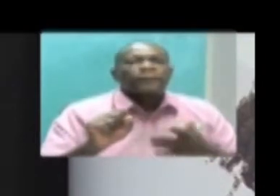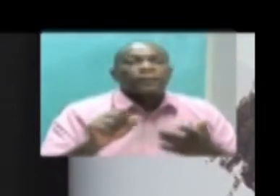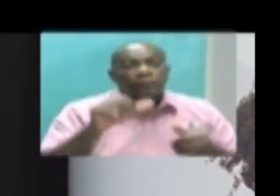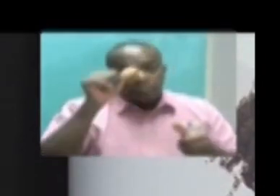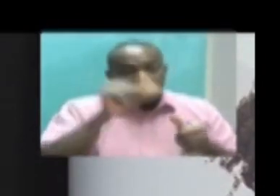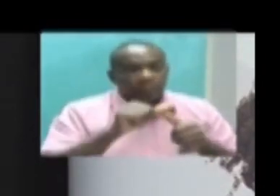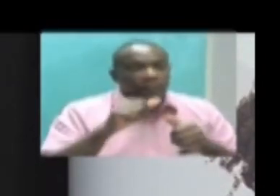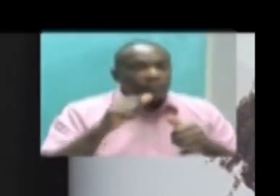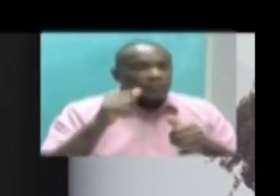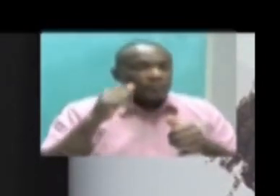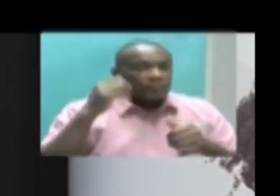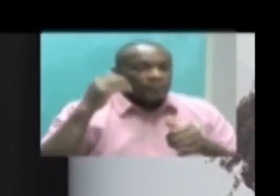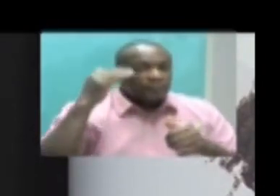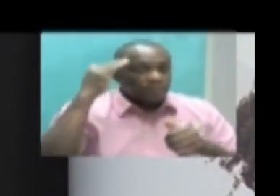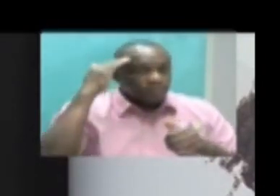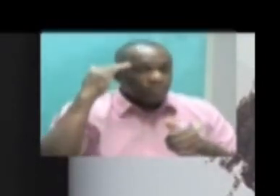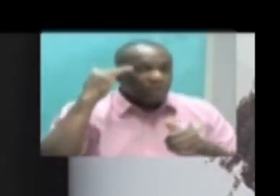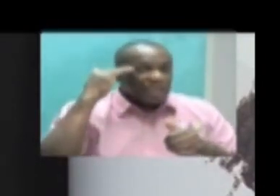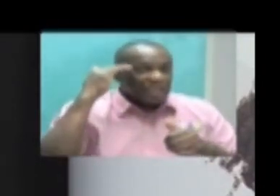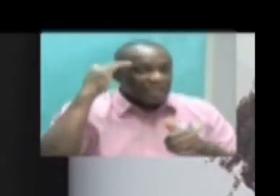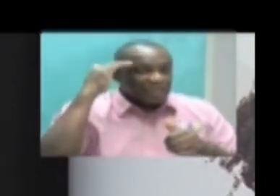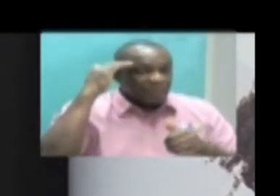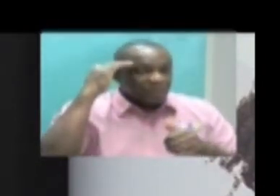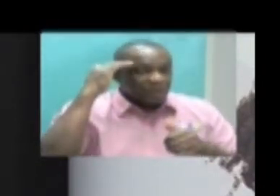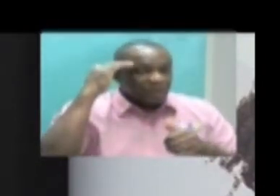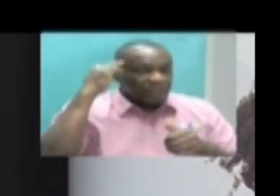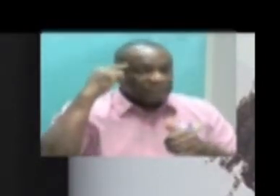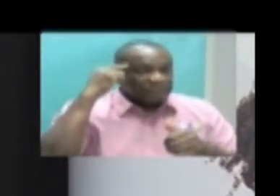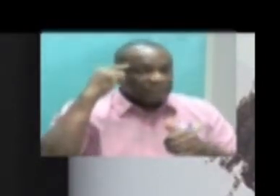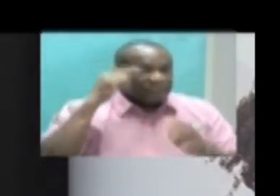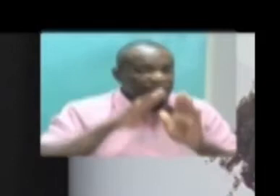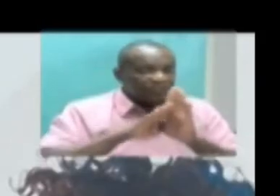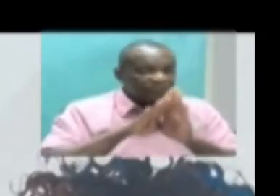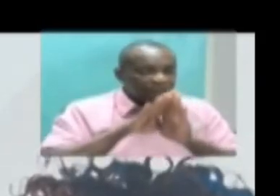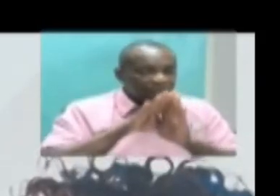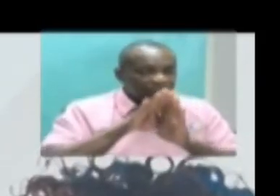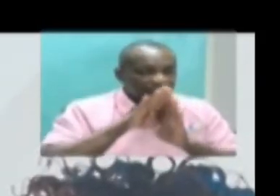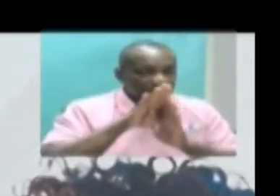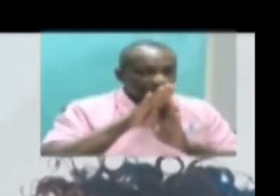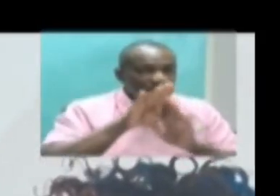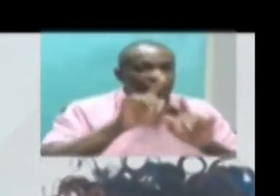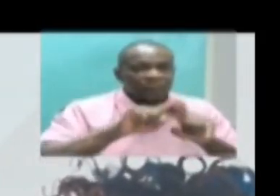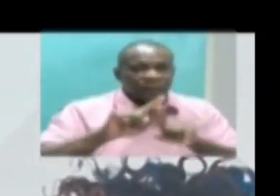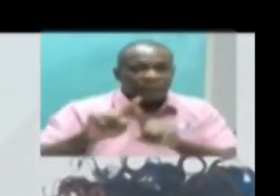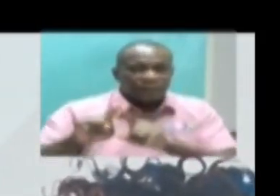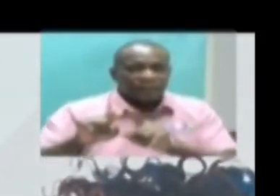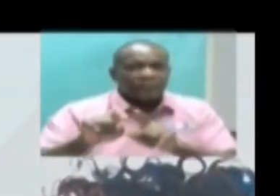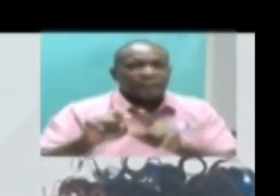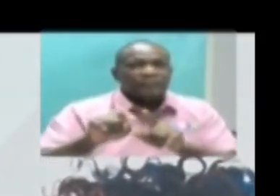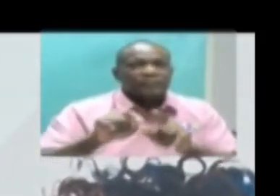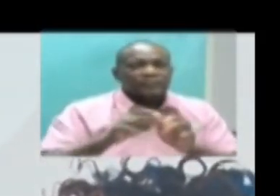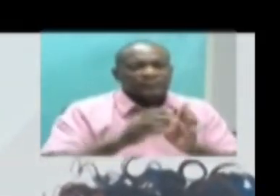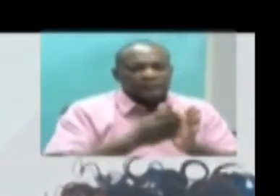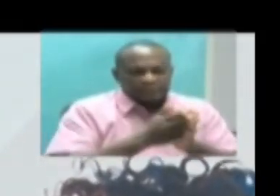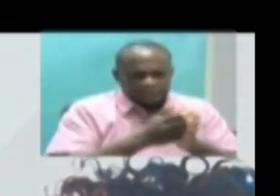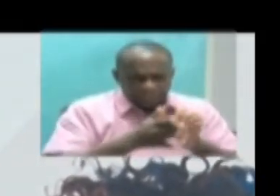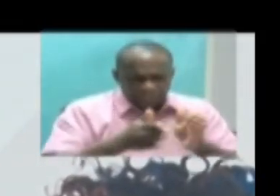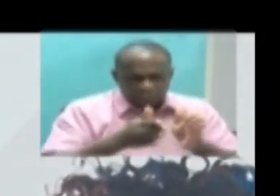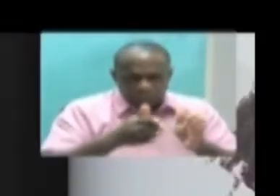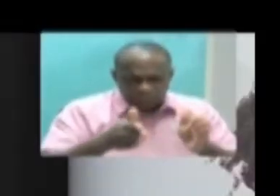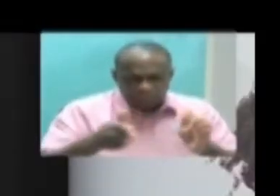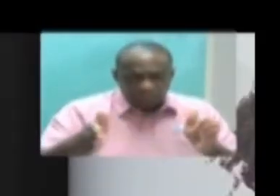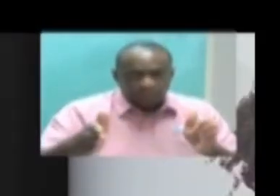developing in different stages. During adolescence, the child's brain is primed to respond to emotion